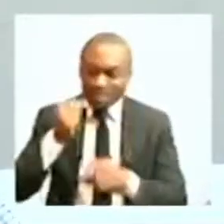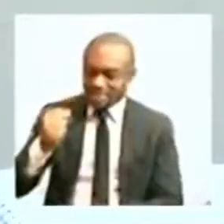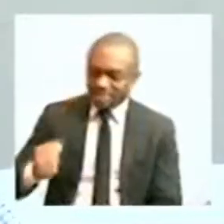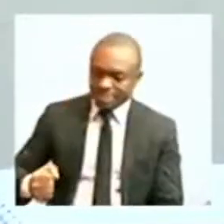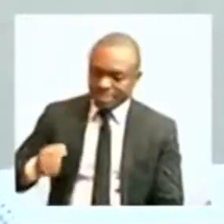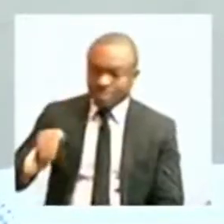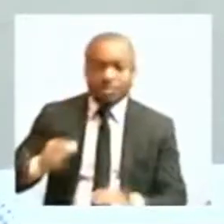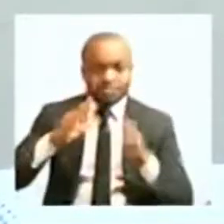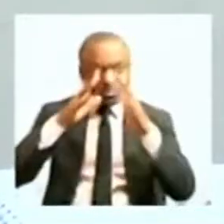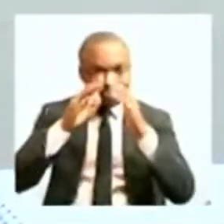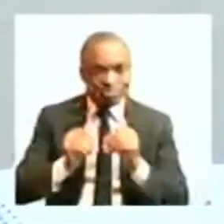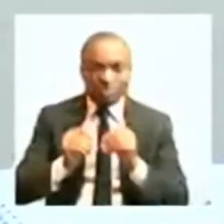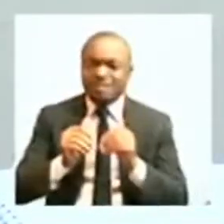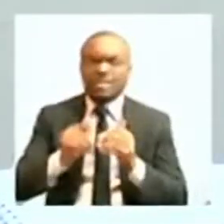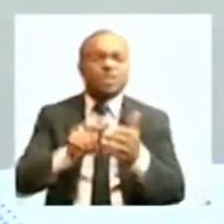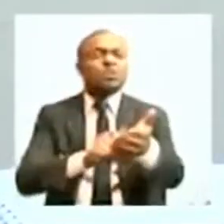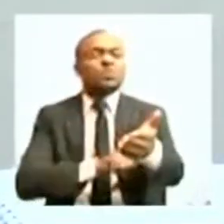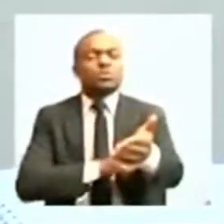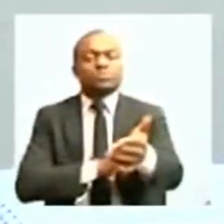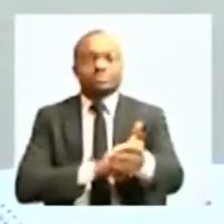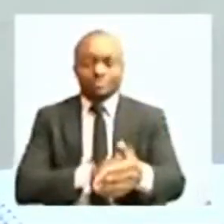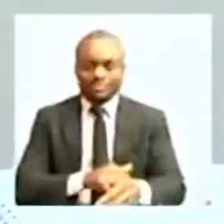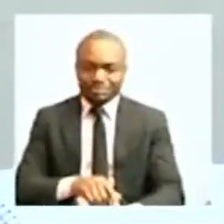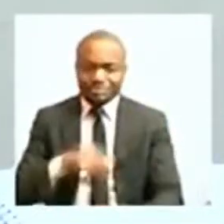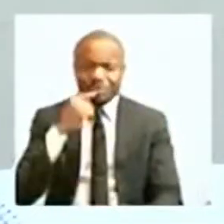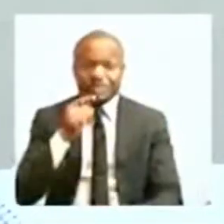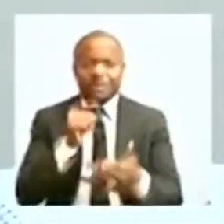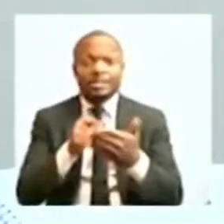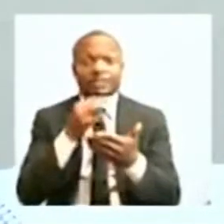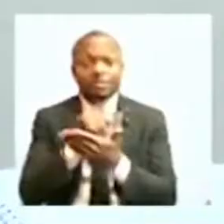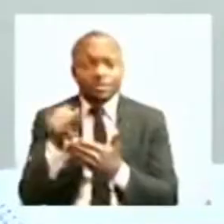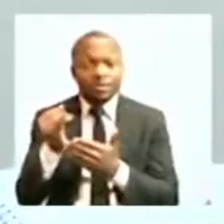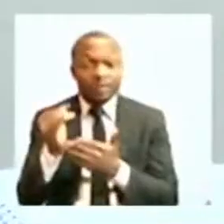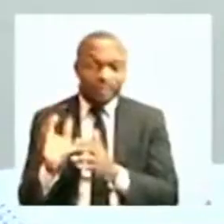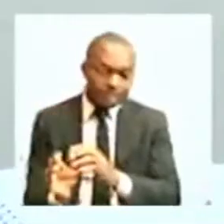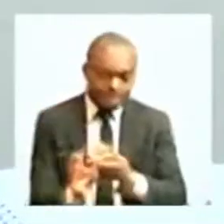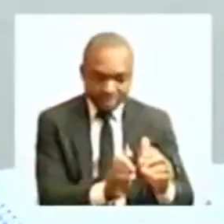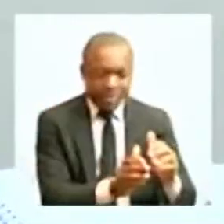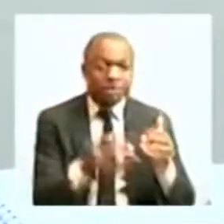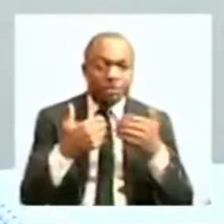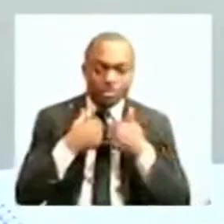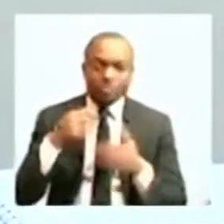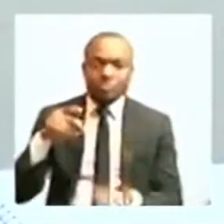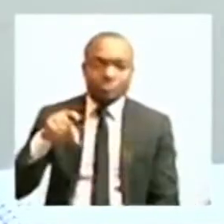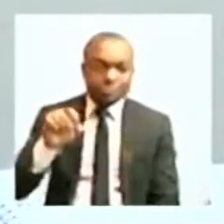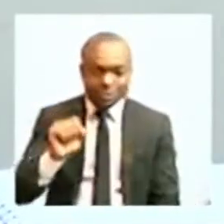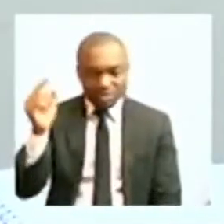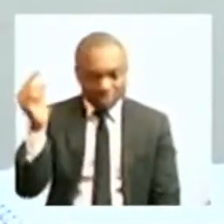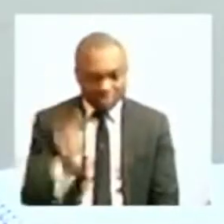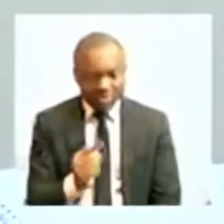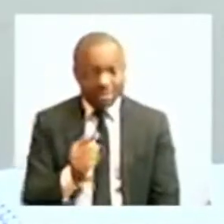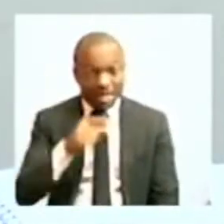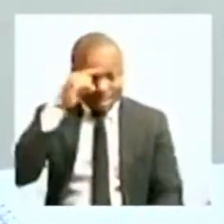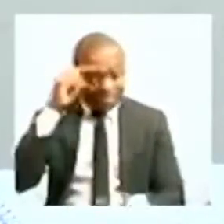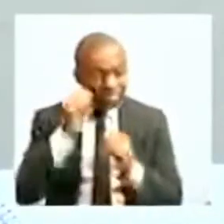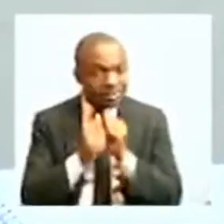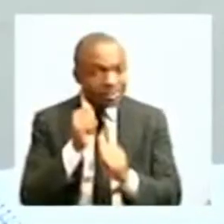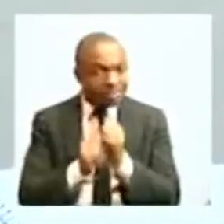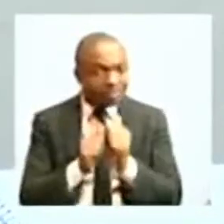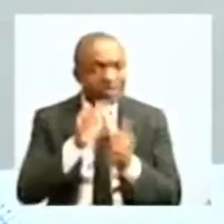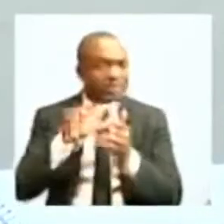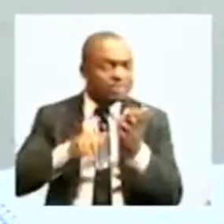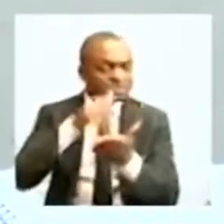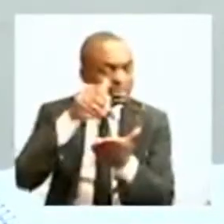palaces are taking long. So we say that this matter, put it aside, we have the PS to come. Is it because of the